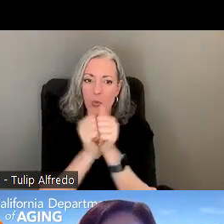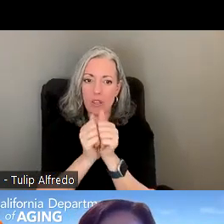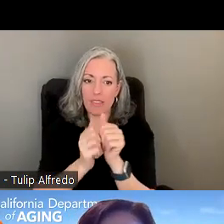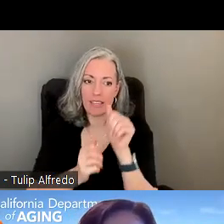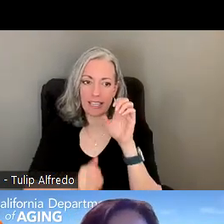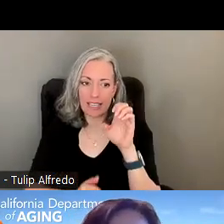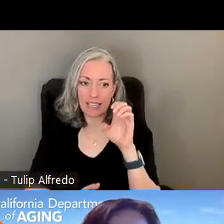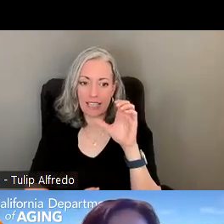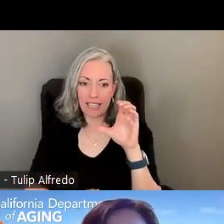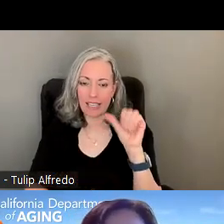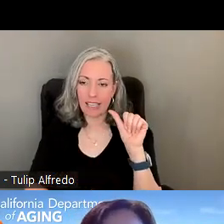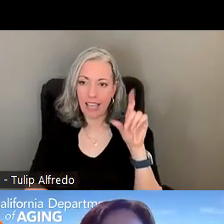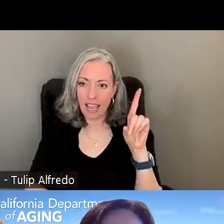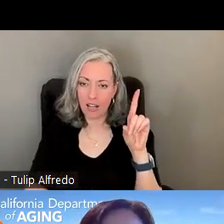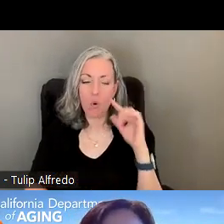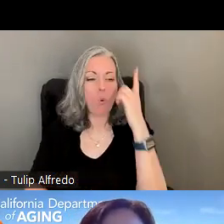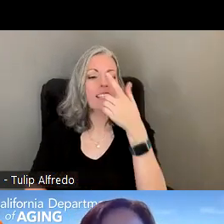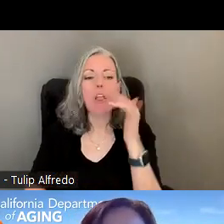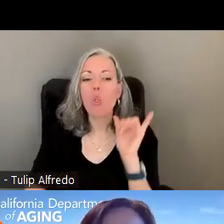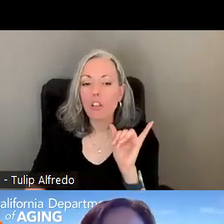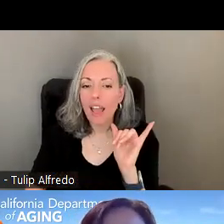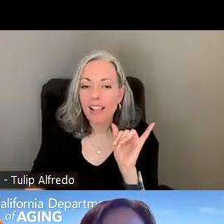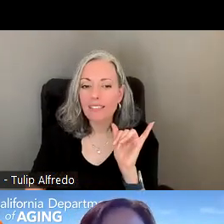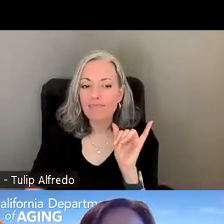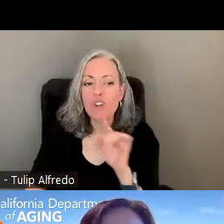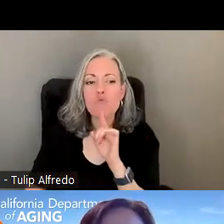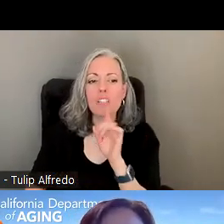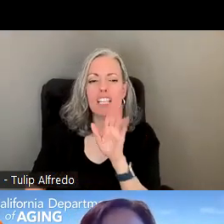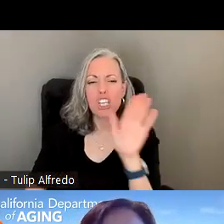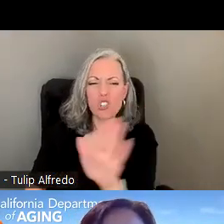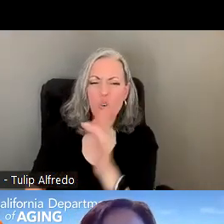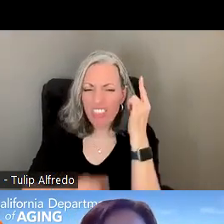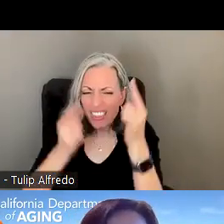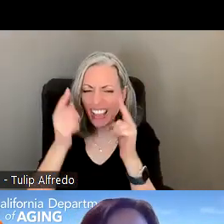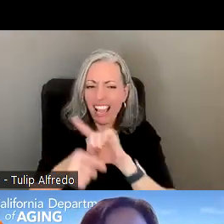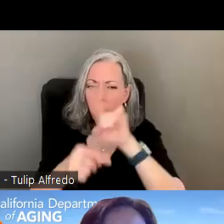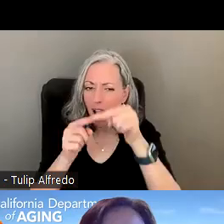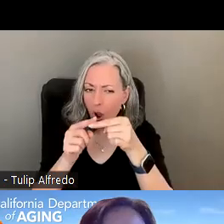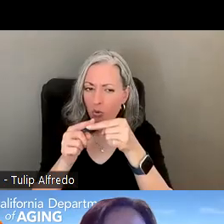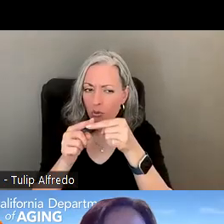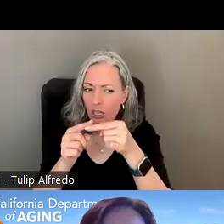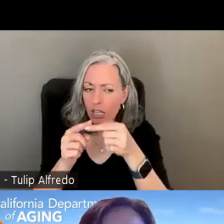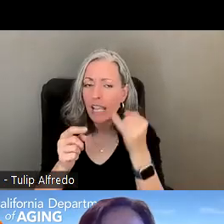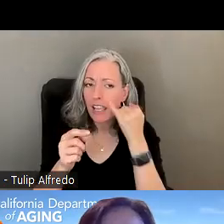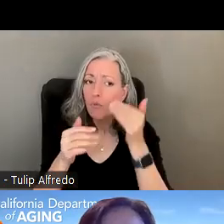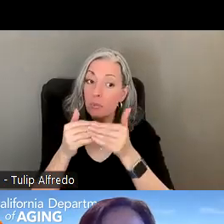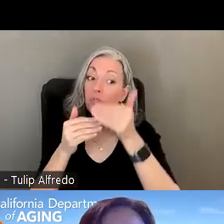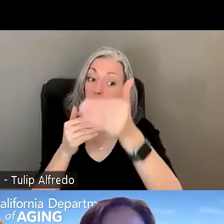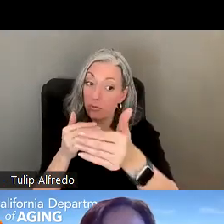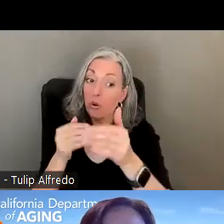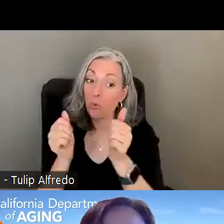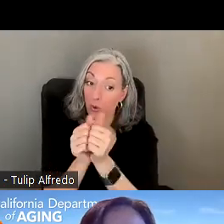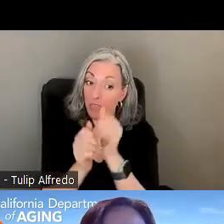of structure does that look like? And just getting more of your thoughts about if we do move forward with this